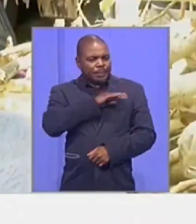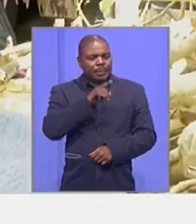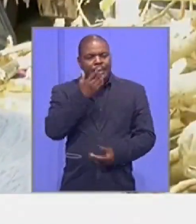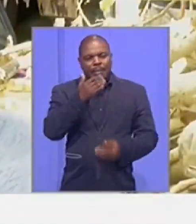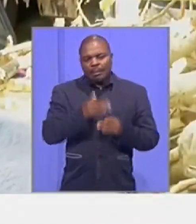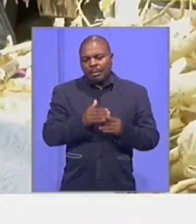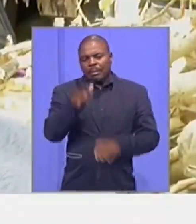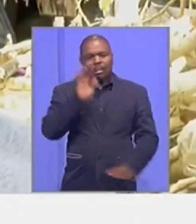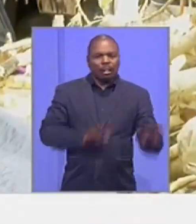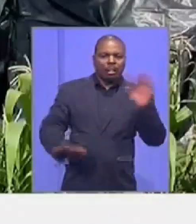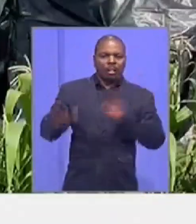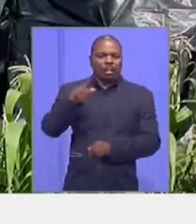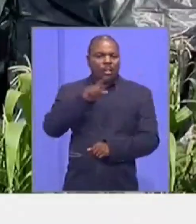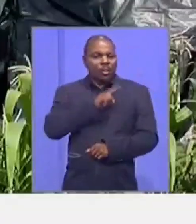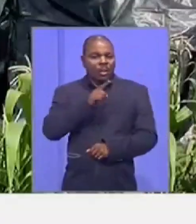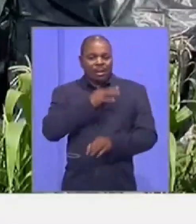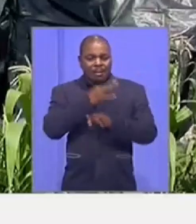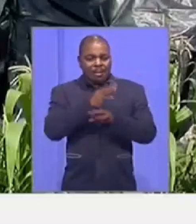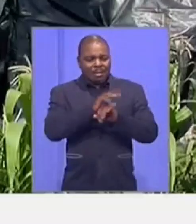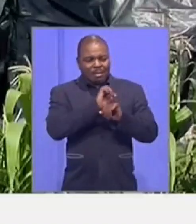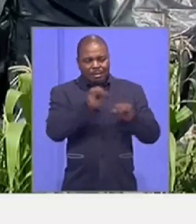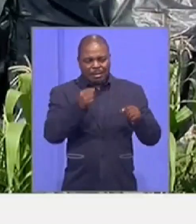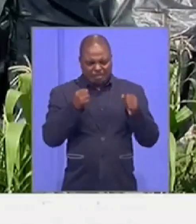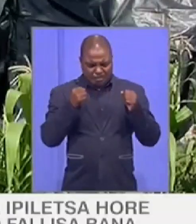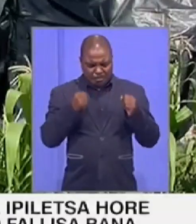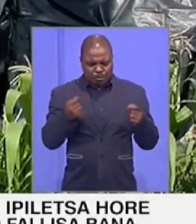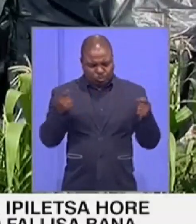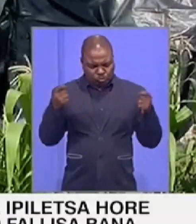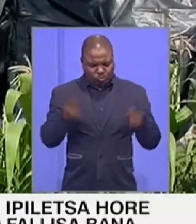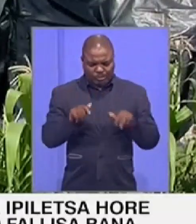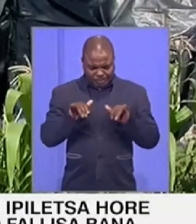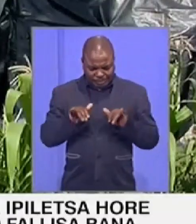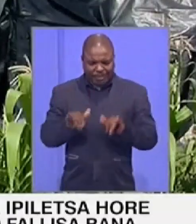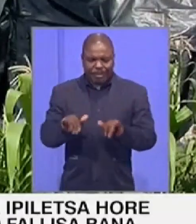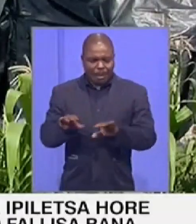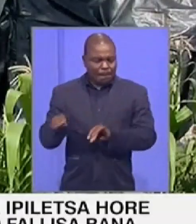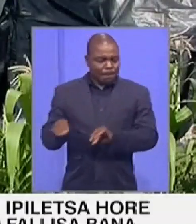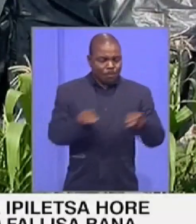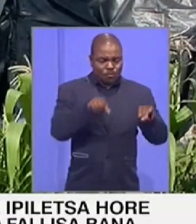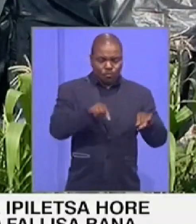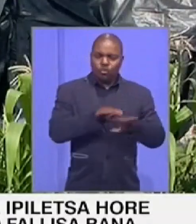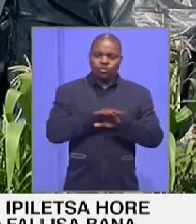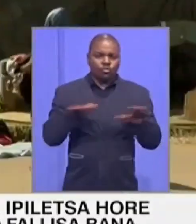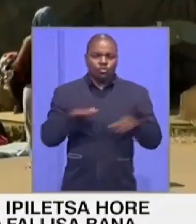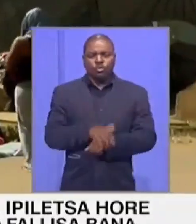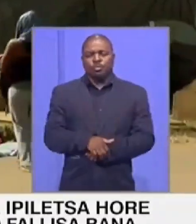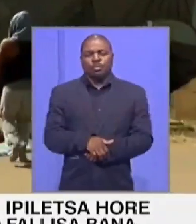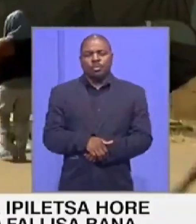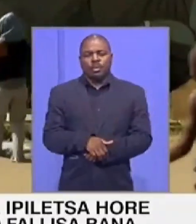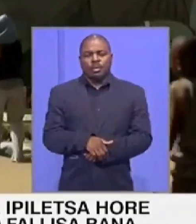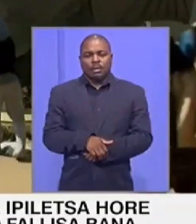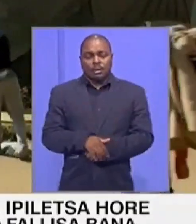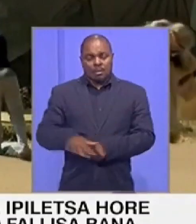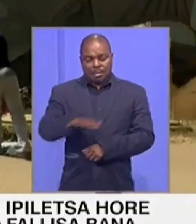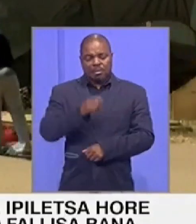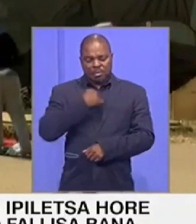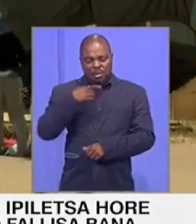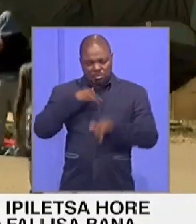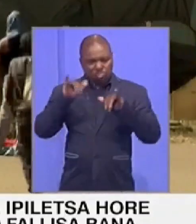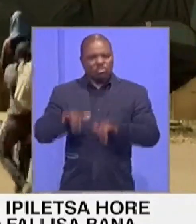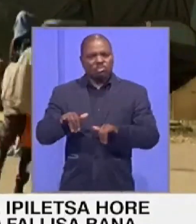naha nakong ena eo batswadi ba bona ba lonang ya khumamela hore ba se ke ba tloswa ka sheshe setsheng sa bophaphathehi. So this is my place, I stay